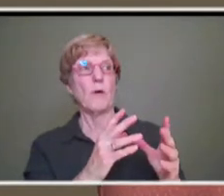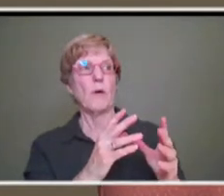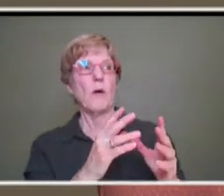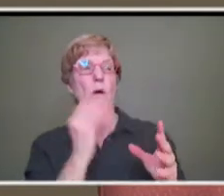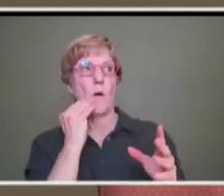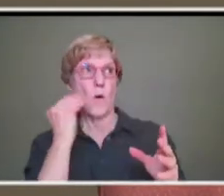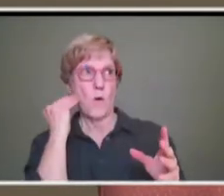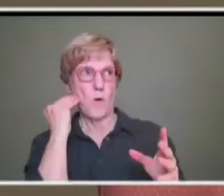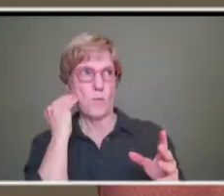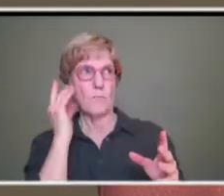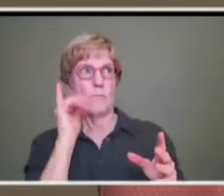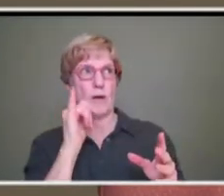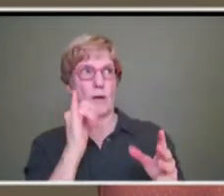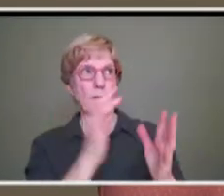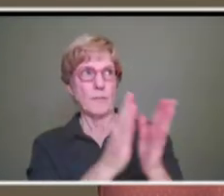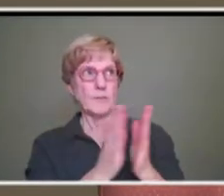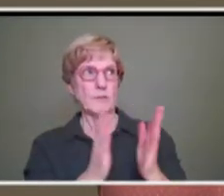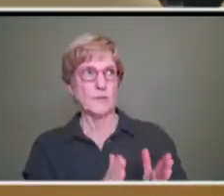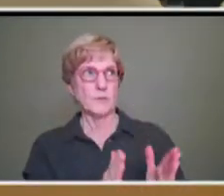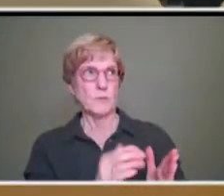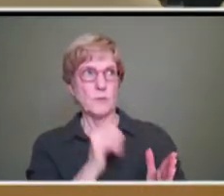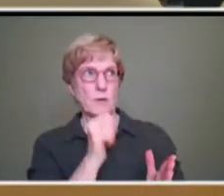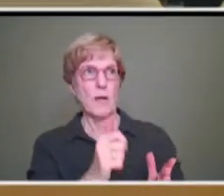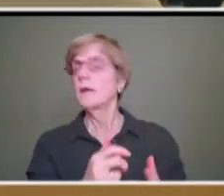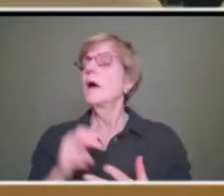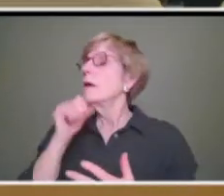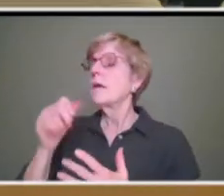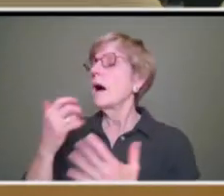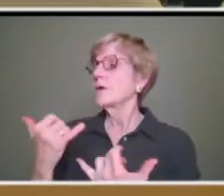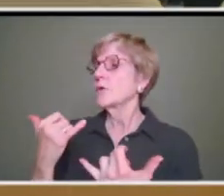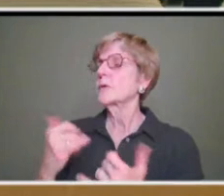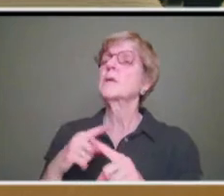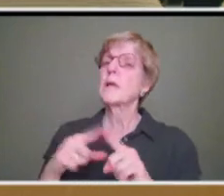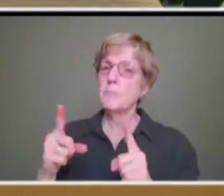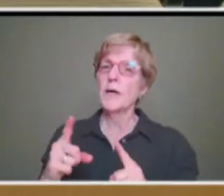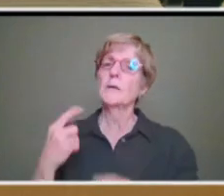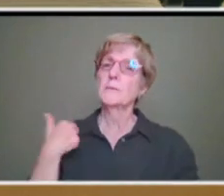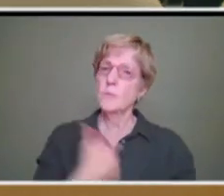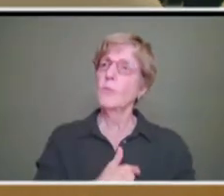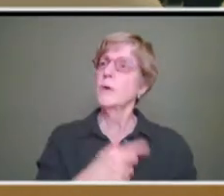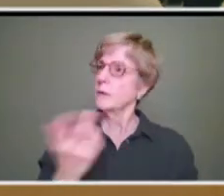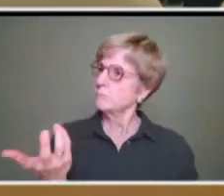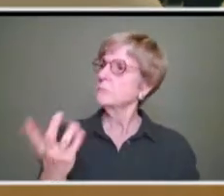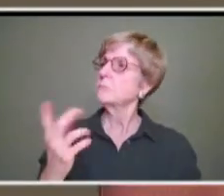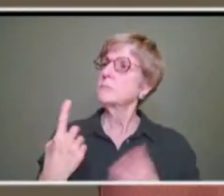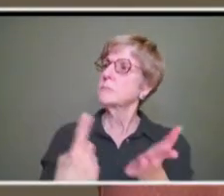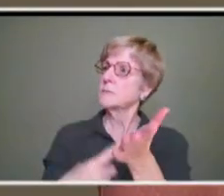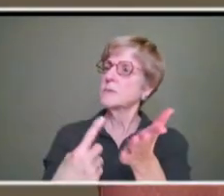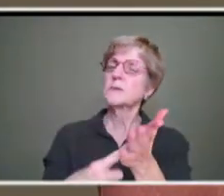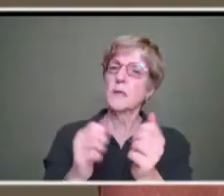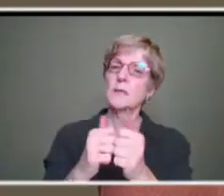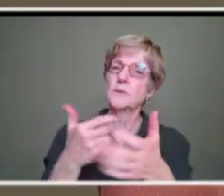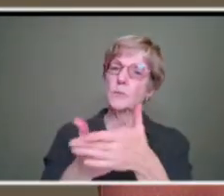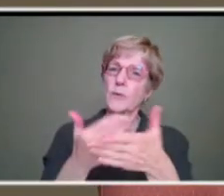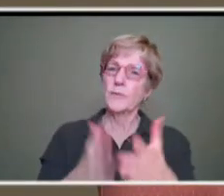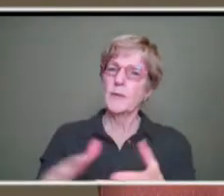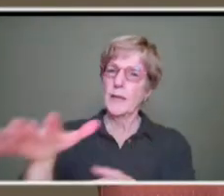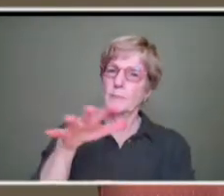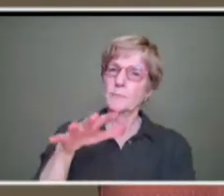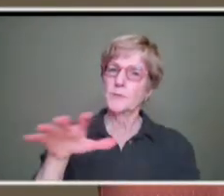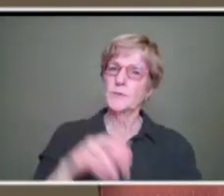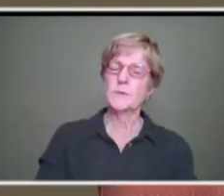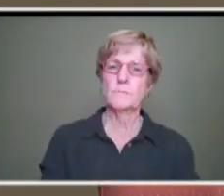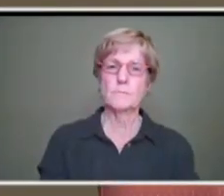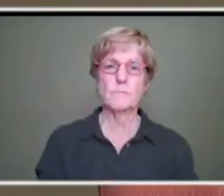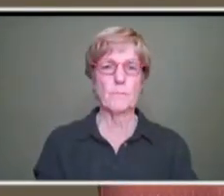from what I hear that's not at this point not not currently but that is certainly something we're open discussing with the neighborhood yes yeah um and I